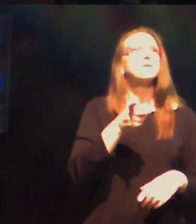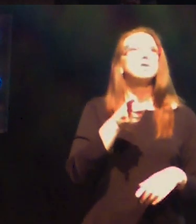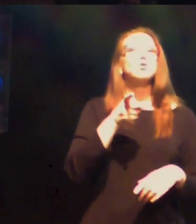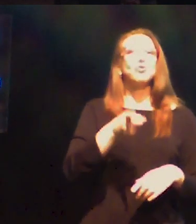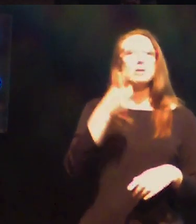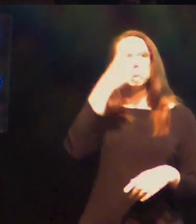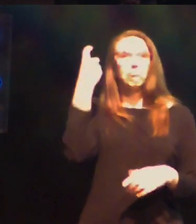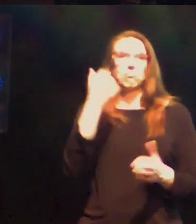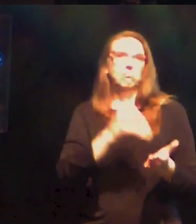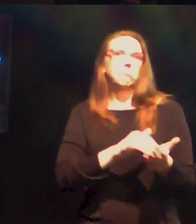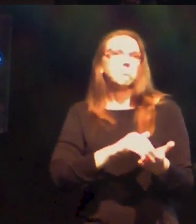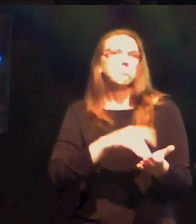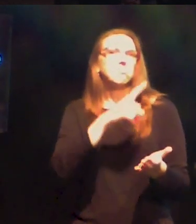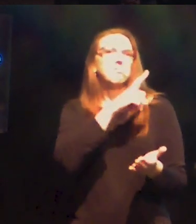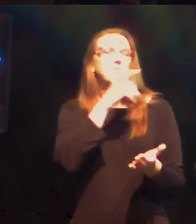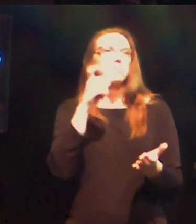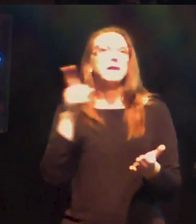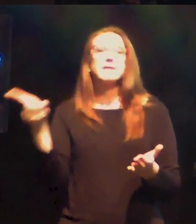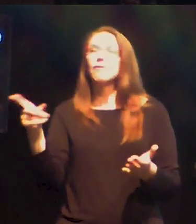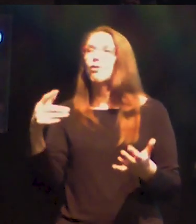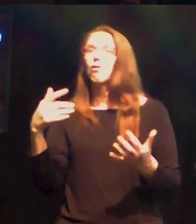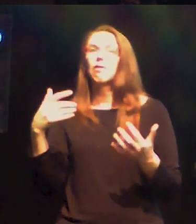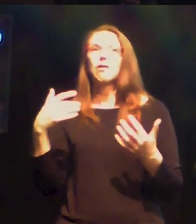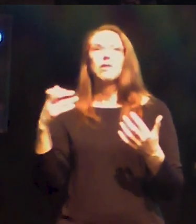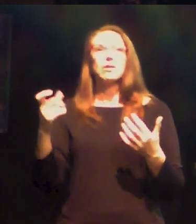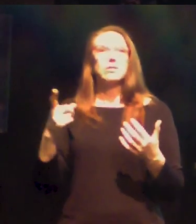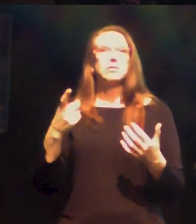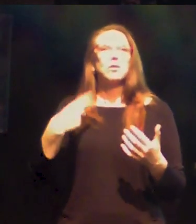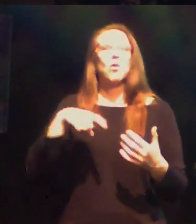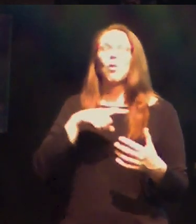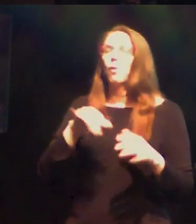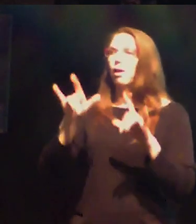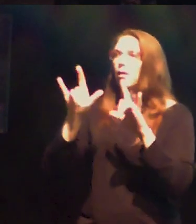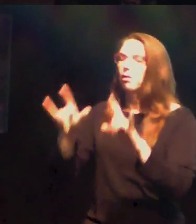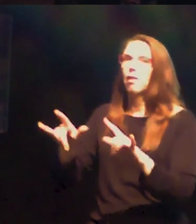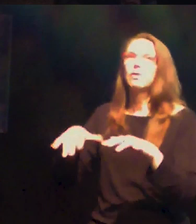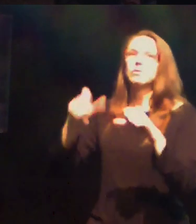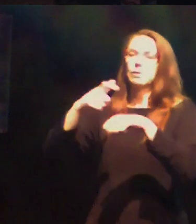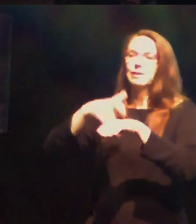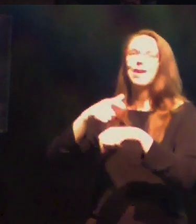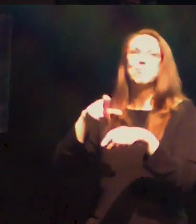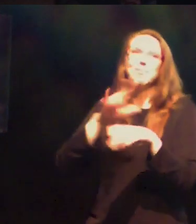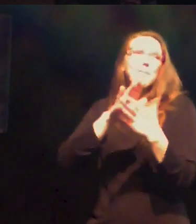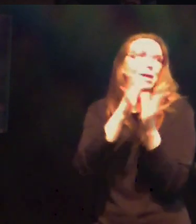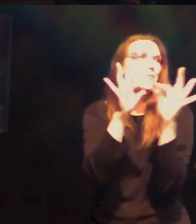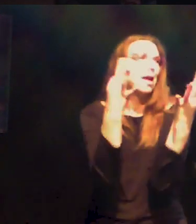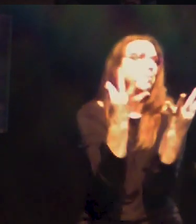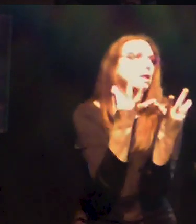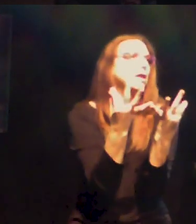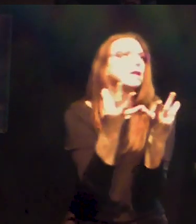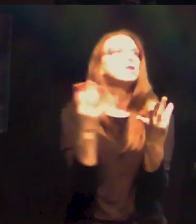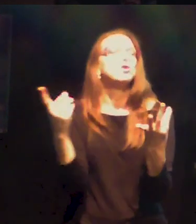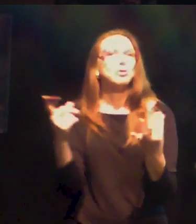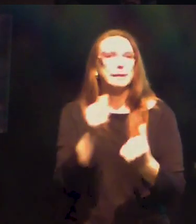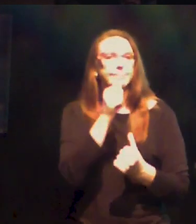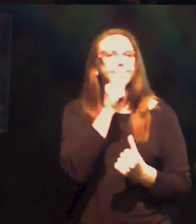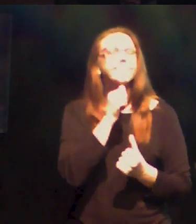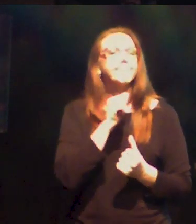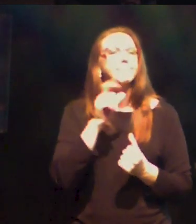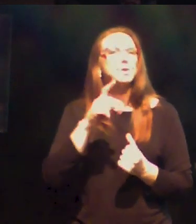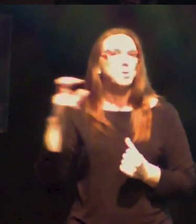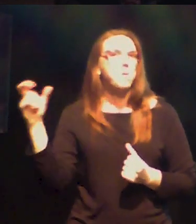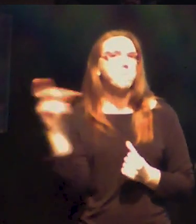she had, because of the confidence and love and care and time we all spent together as a family, I think she was able to revisit